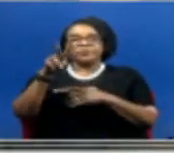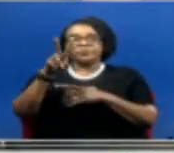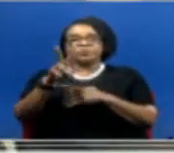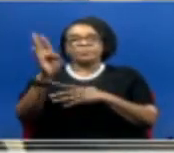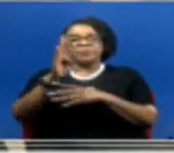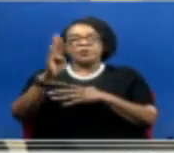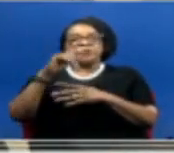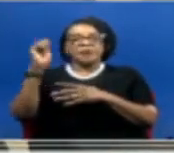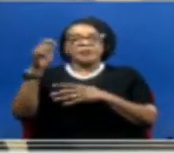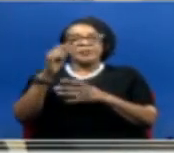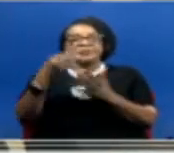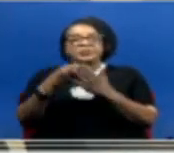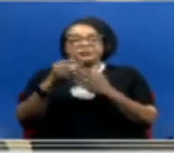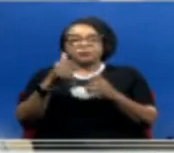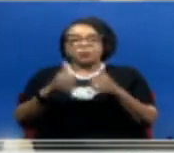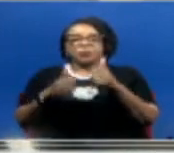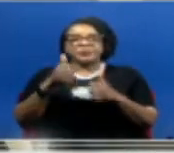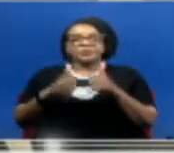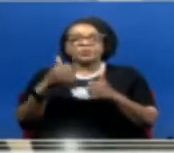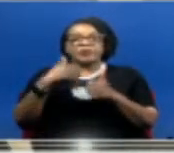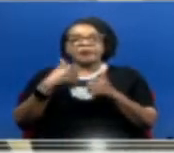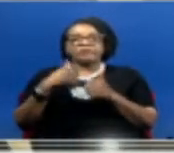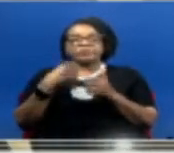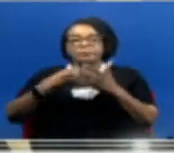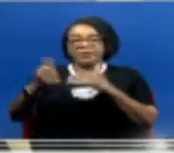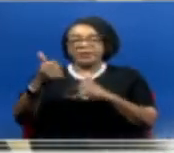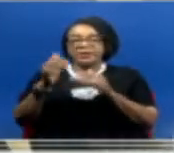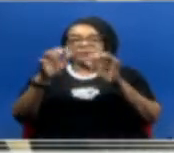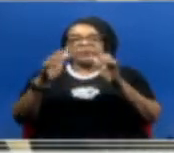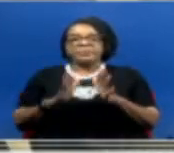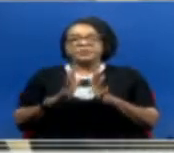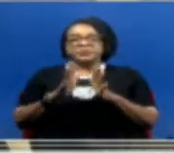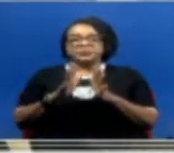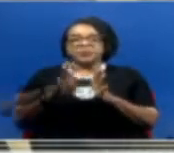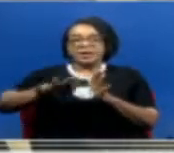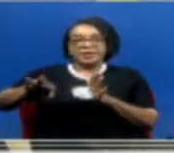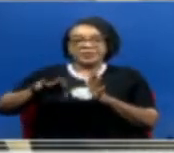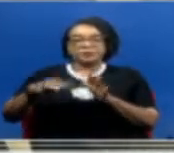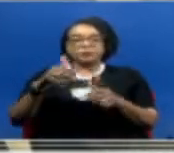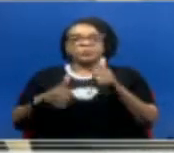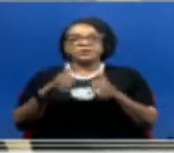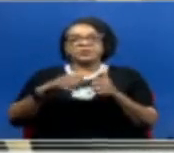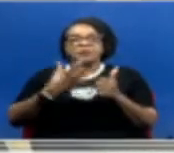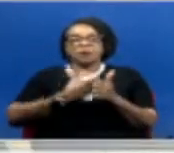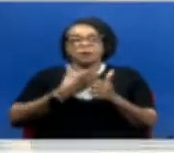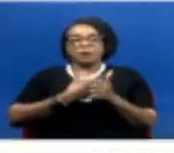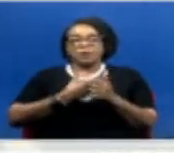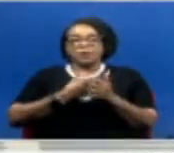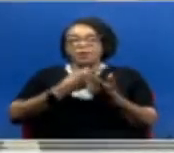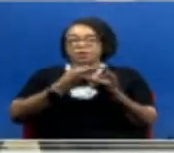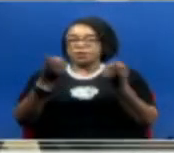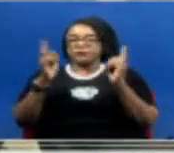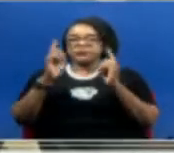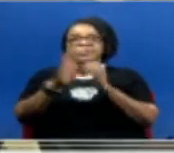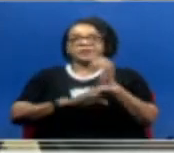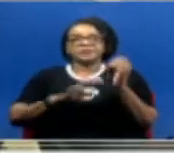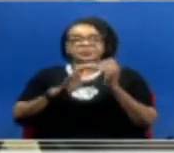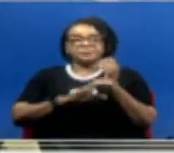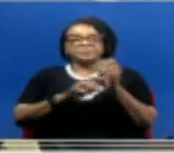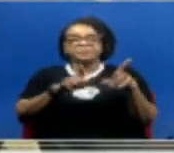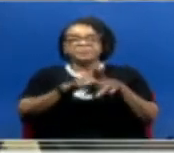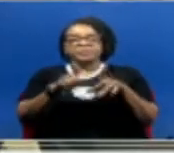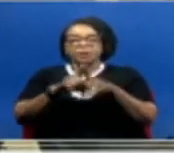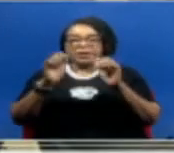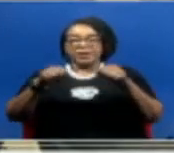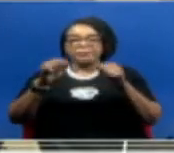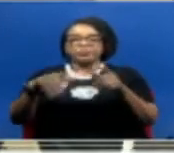shillings that will go into paying farmers in terms of arrears they are owed across the country. We have been able to